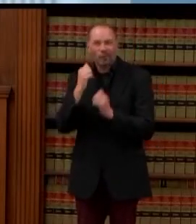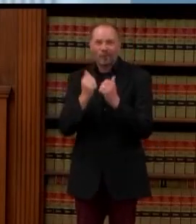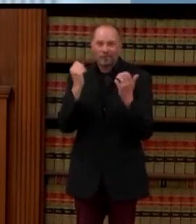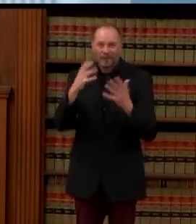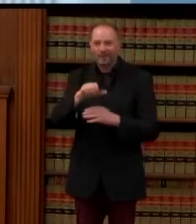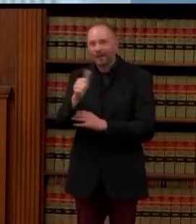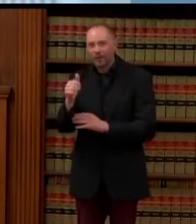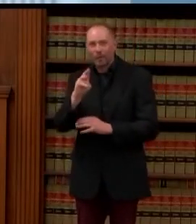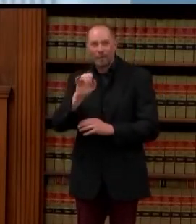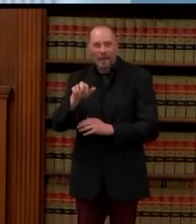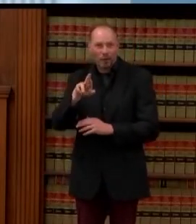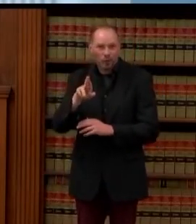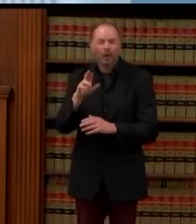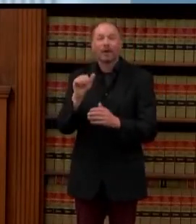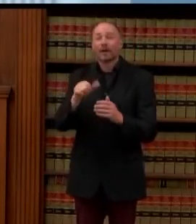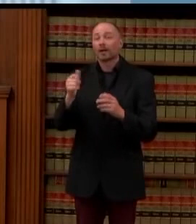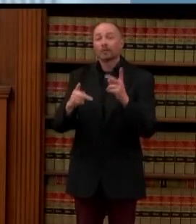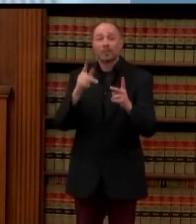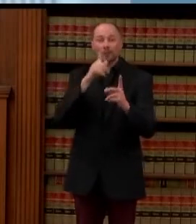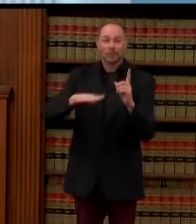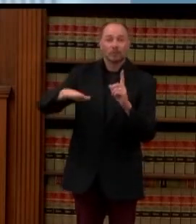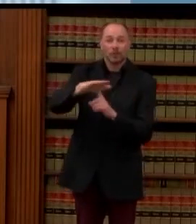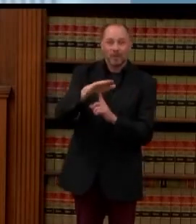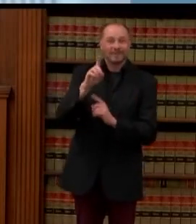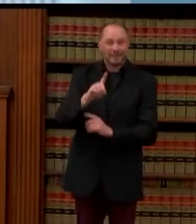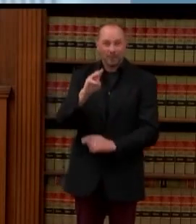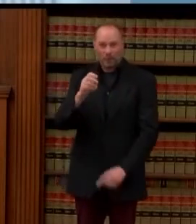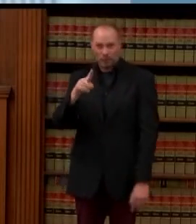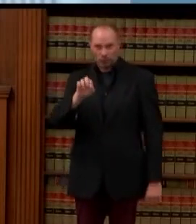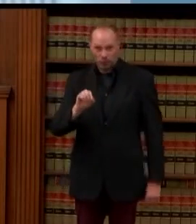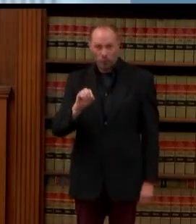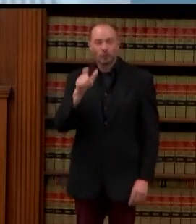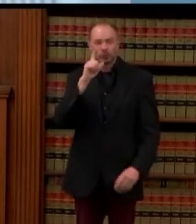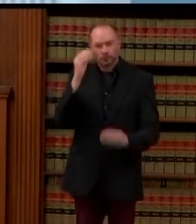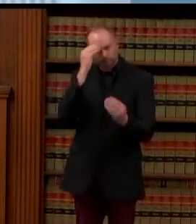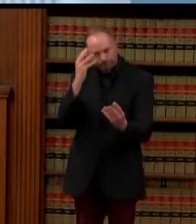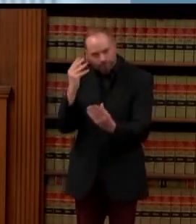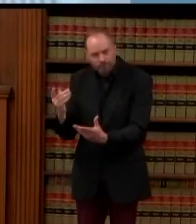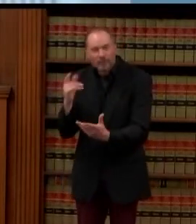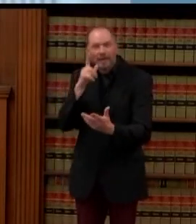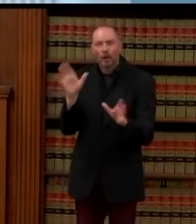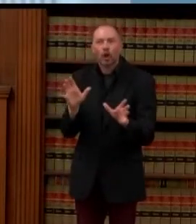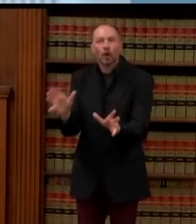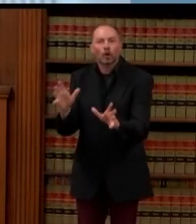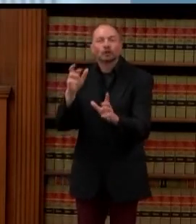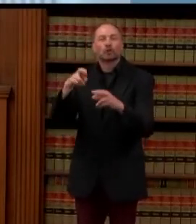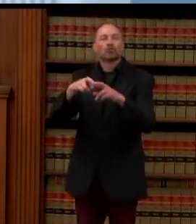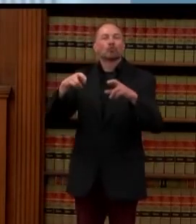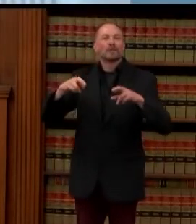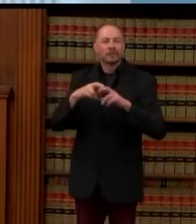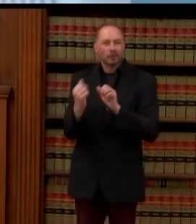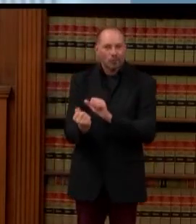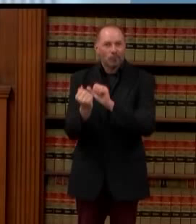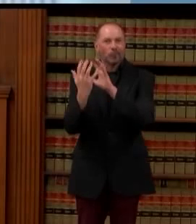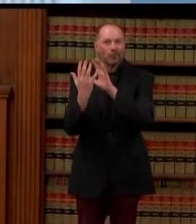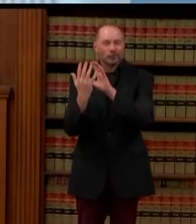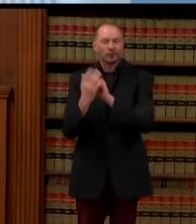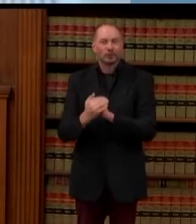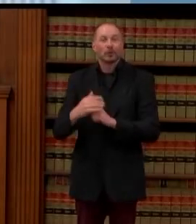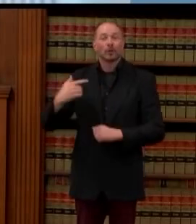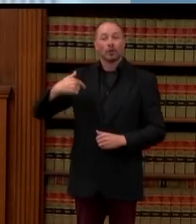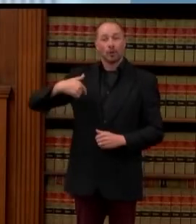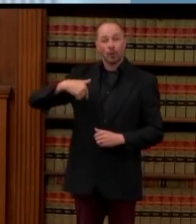from across the metro area to share ideas and to urge a regional approach. We bent the epic curve